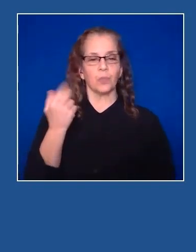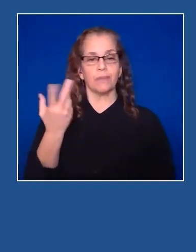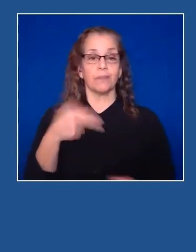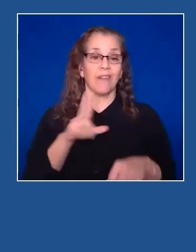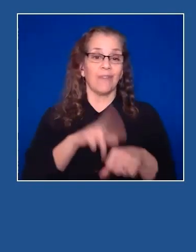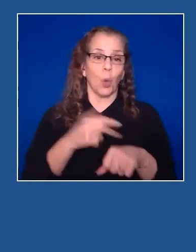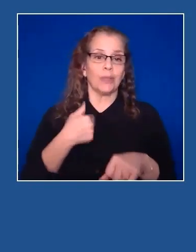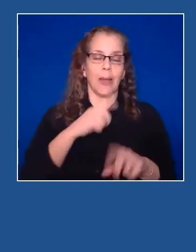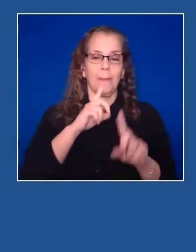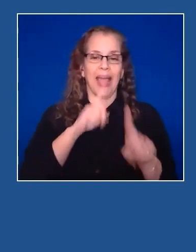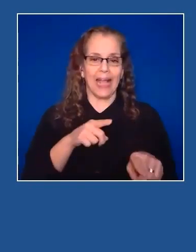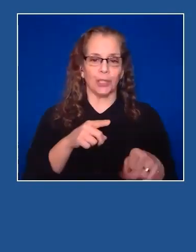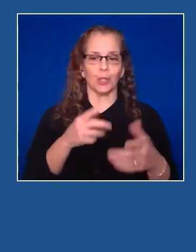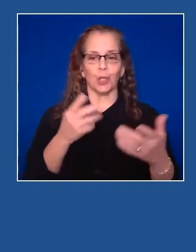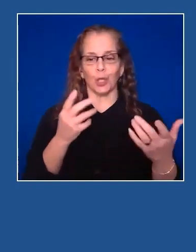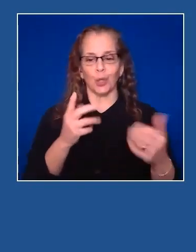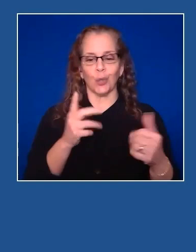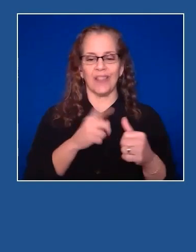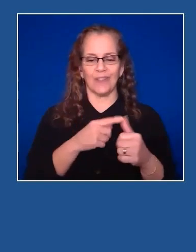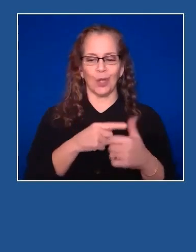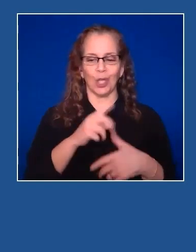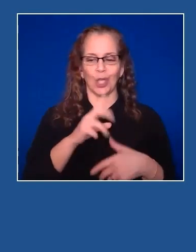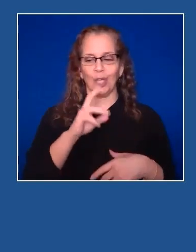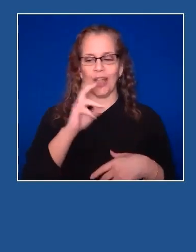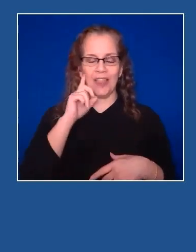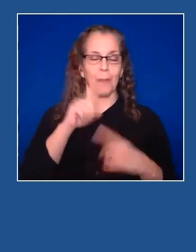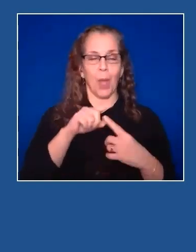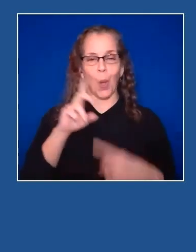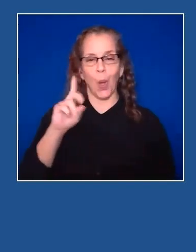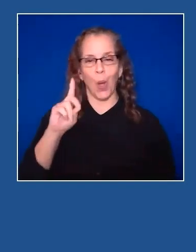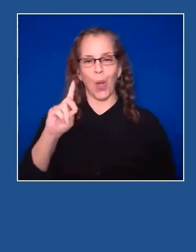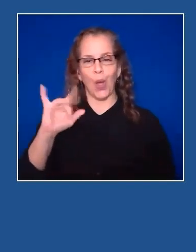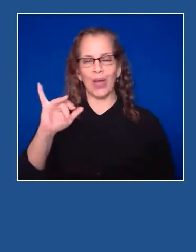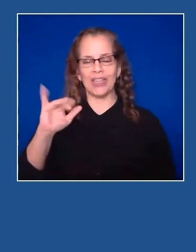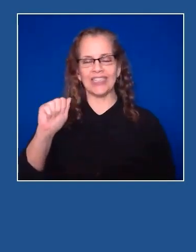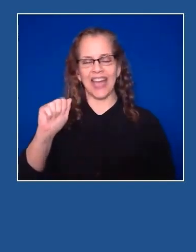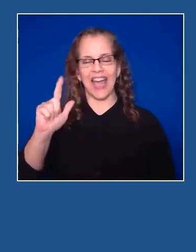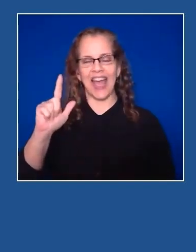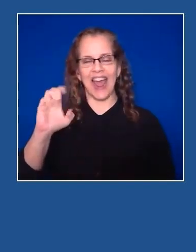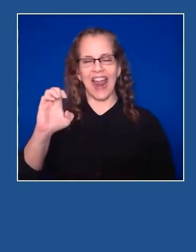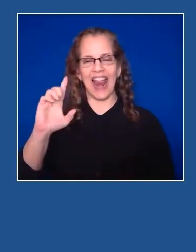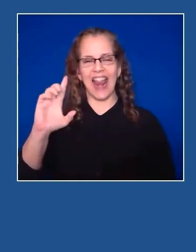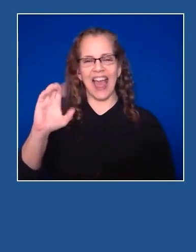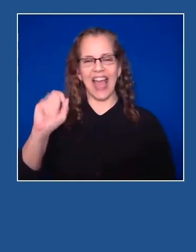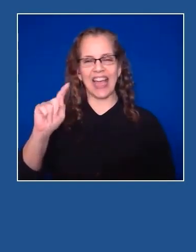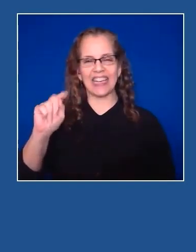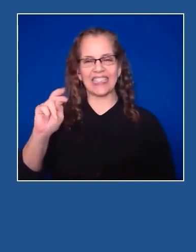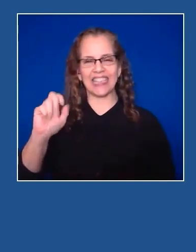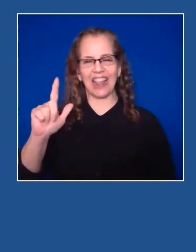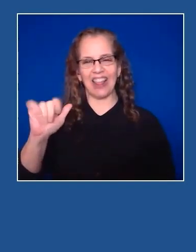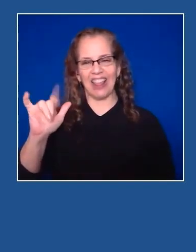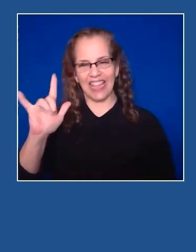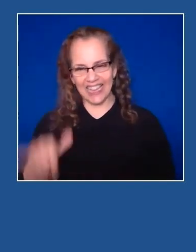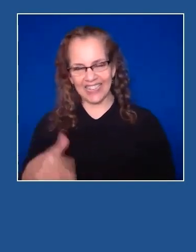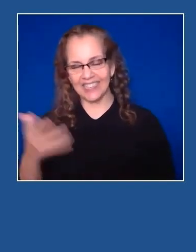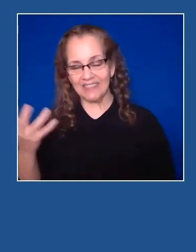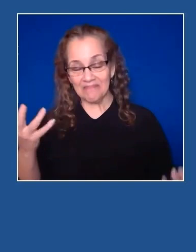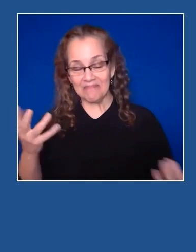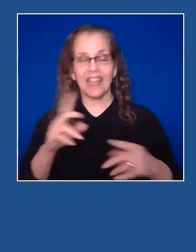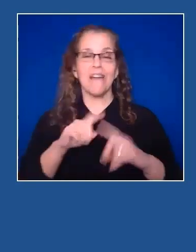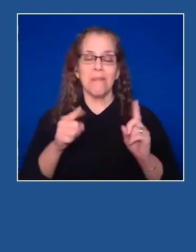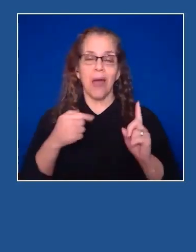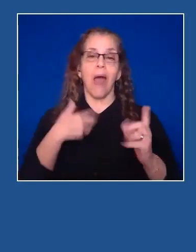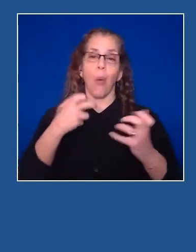by saying, let's think about this dialectically. Let's think about two sides to this. So on the one hand, I would totally want to respect